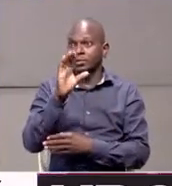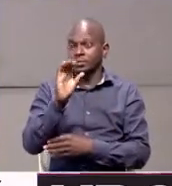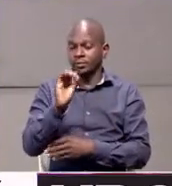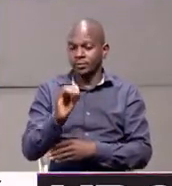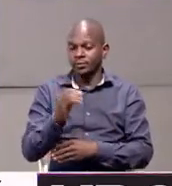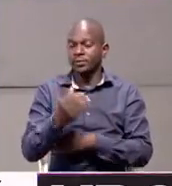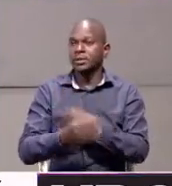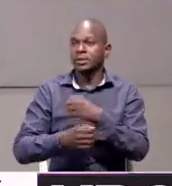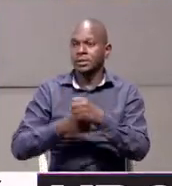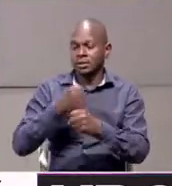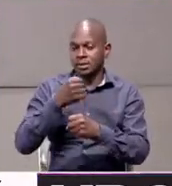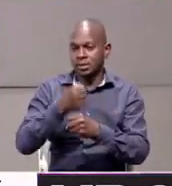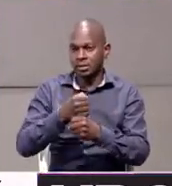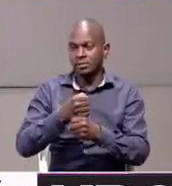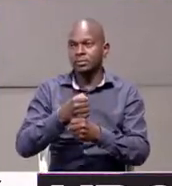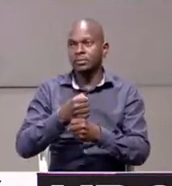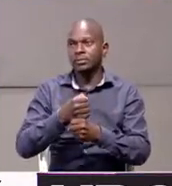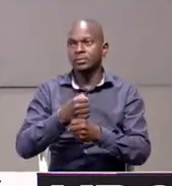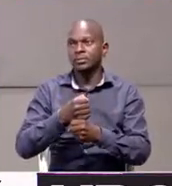marriage.